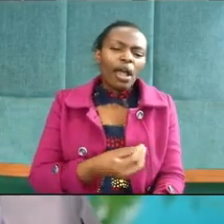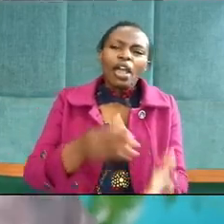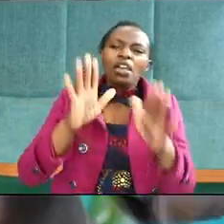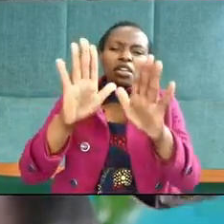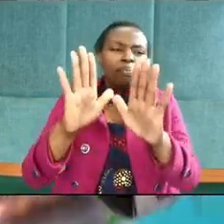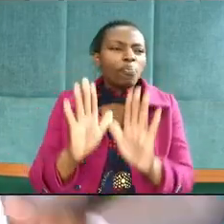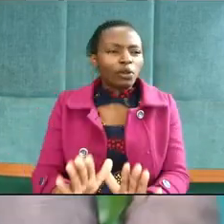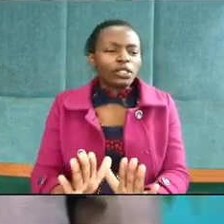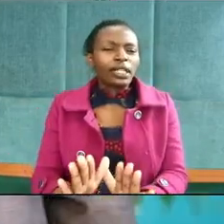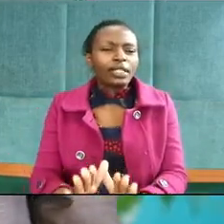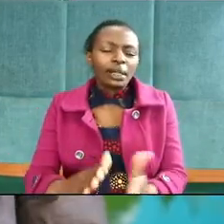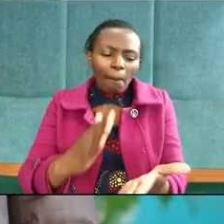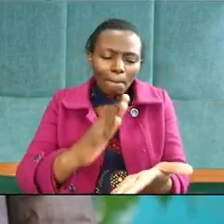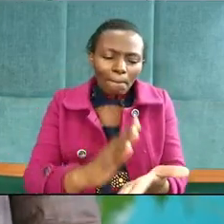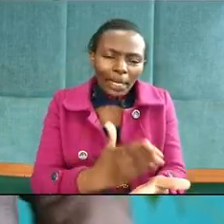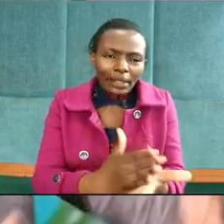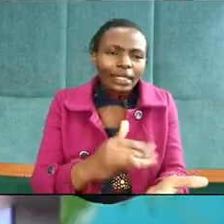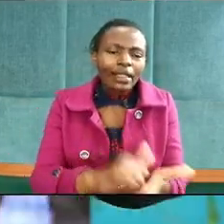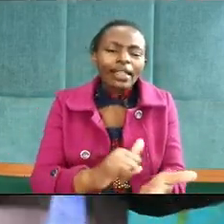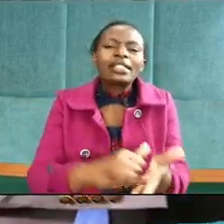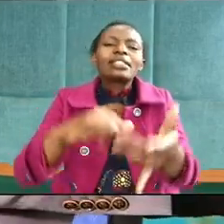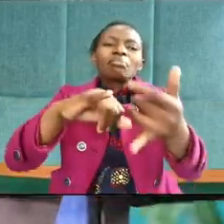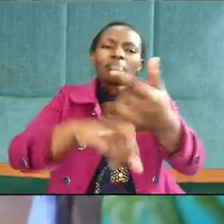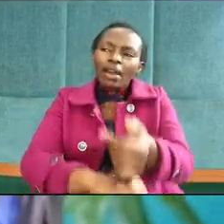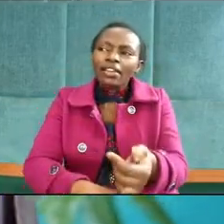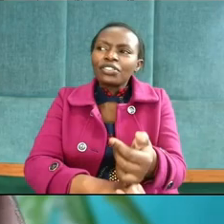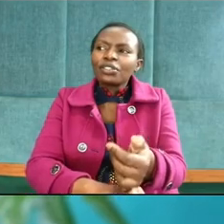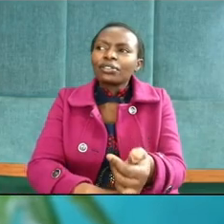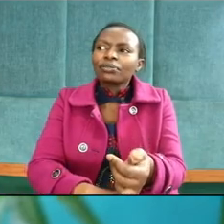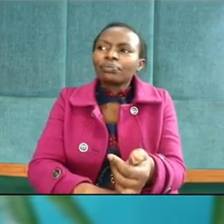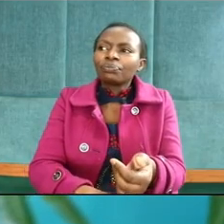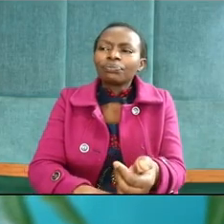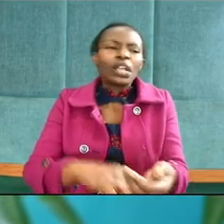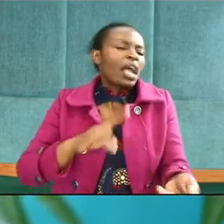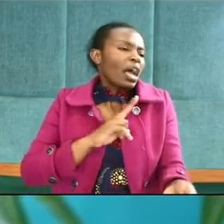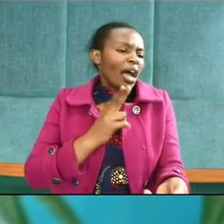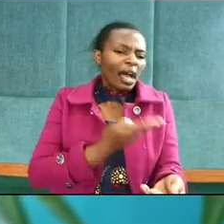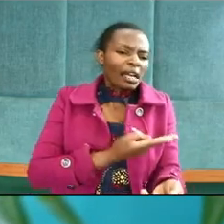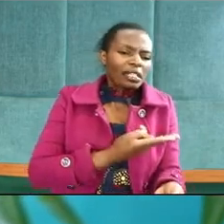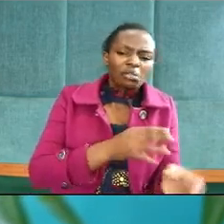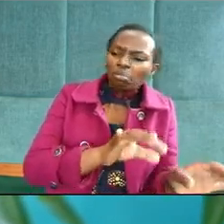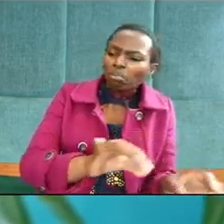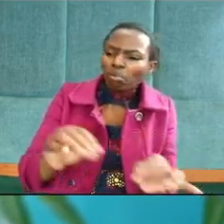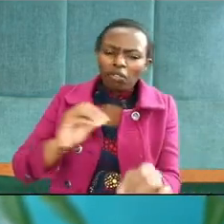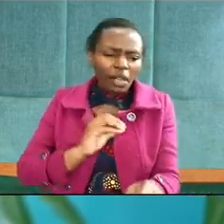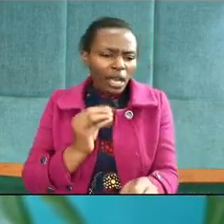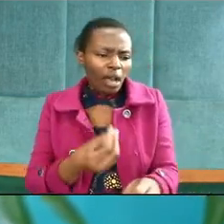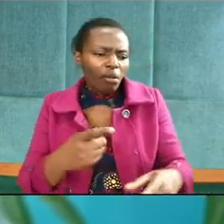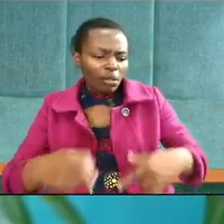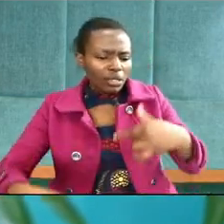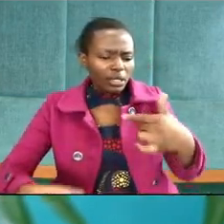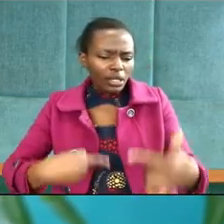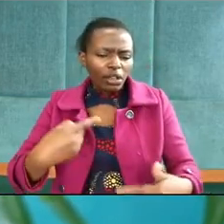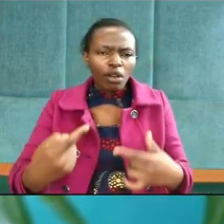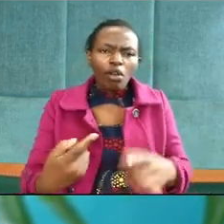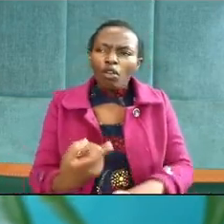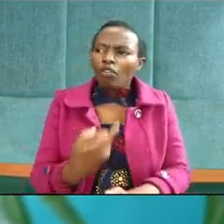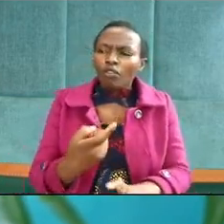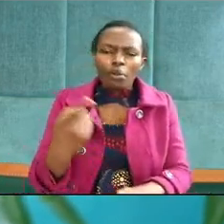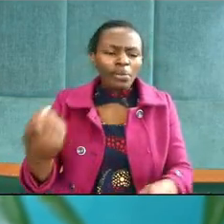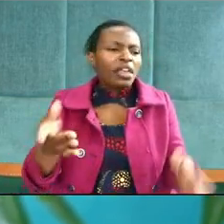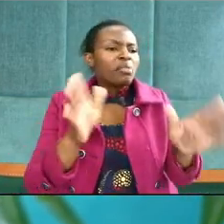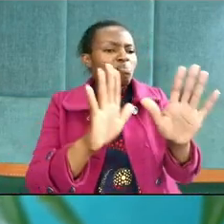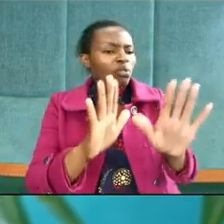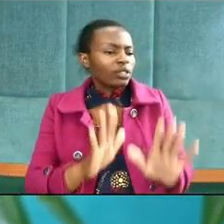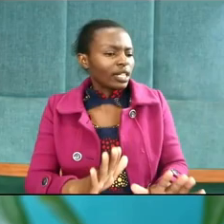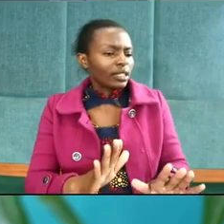called marriage. We are devoiding ourselves of the important